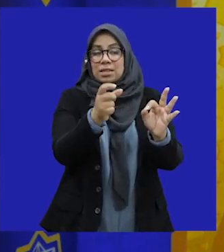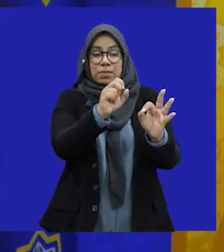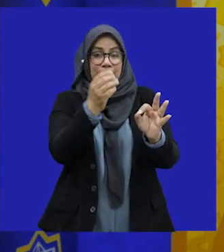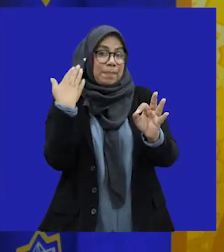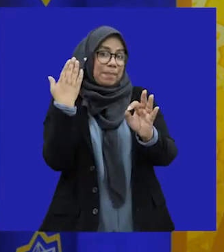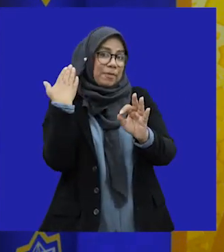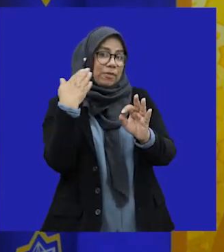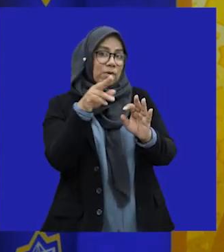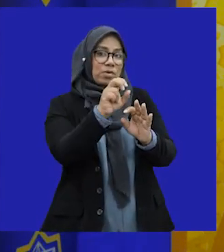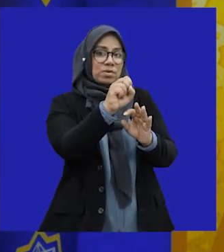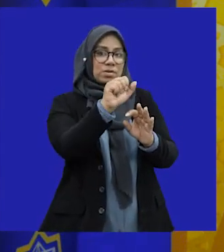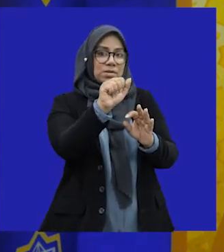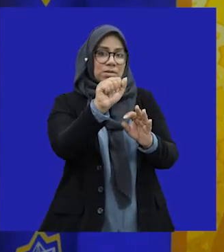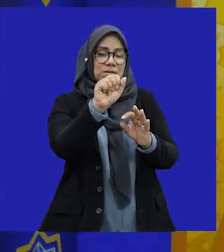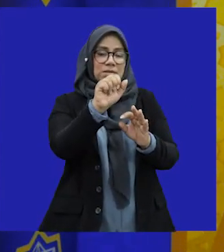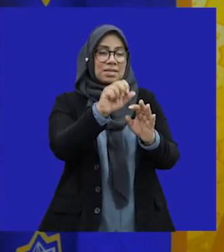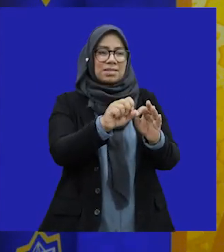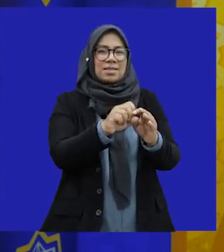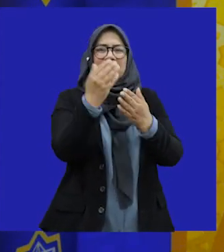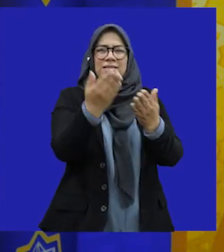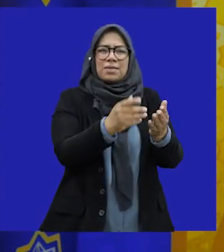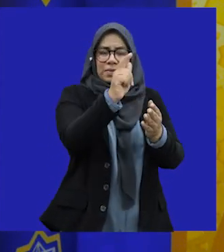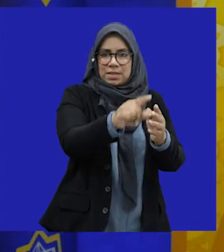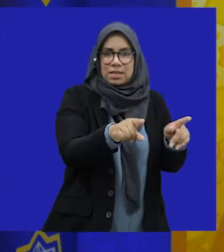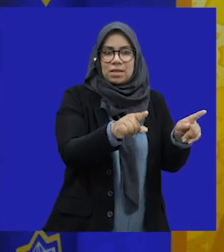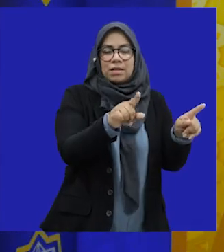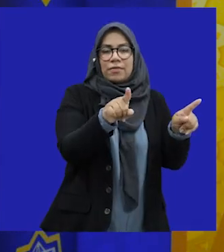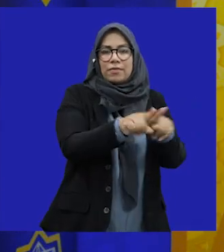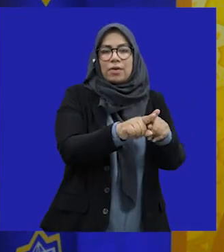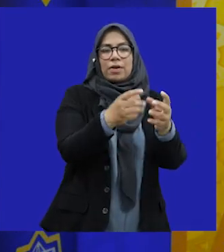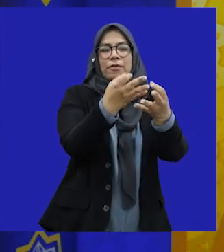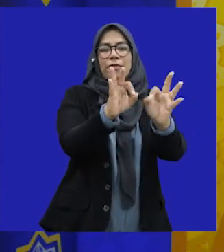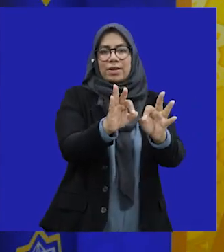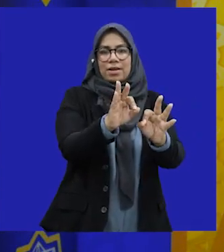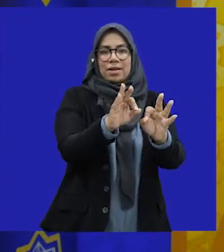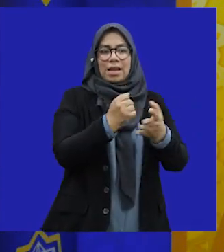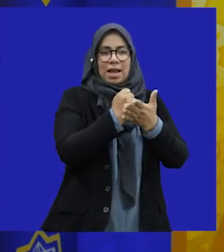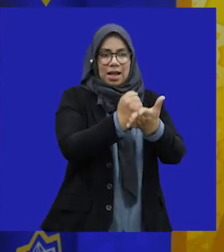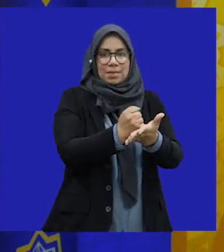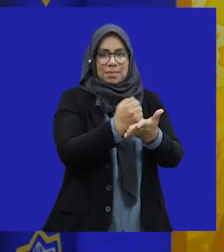serving the Prophet of Allah, may peace be upon him.